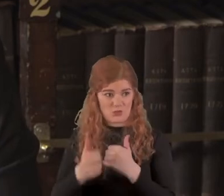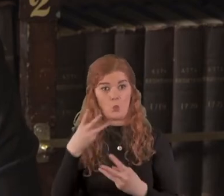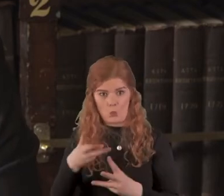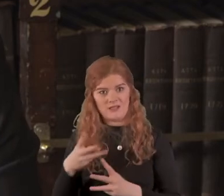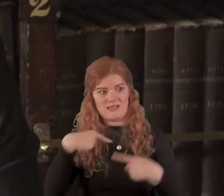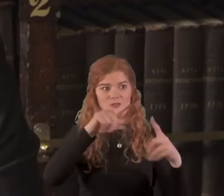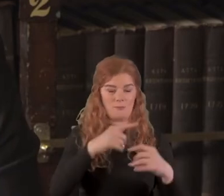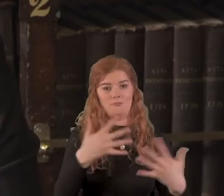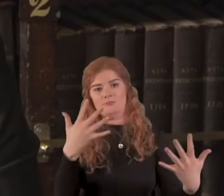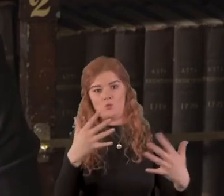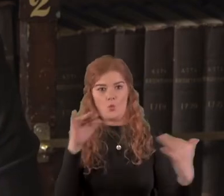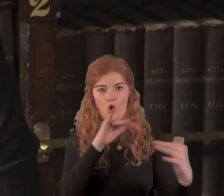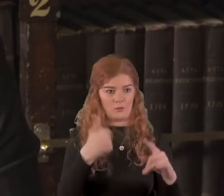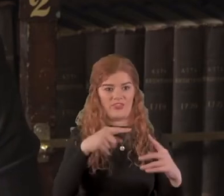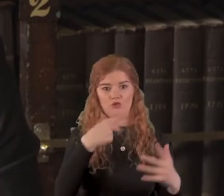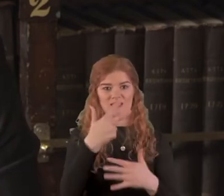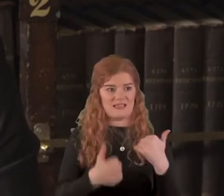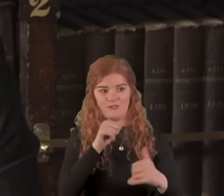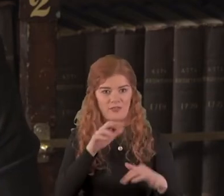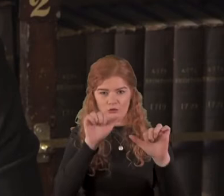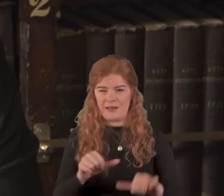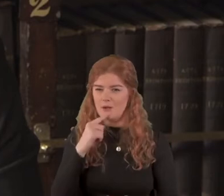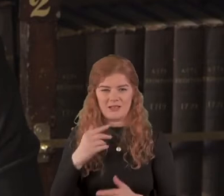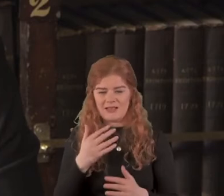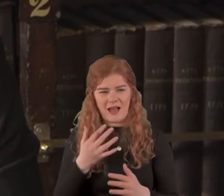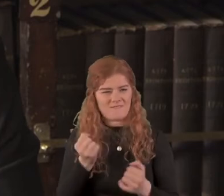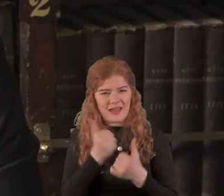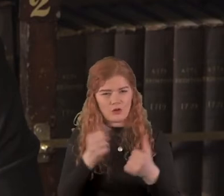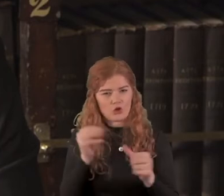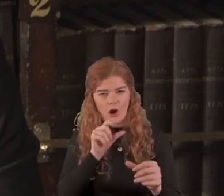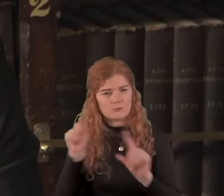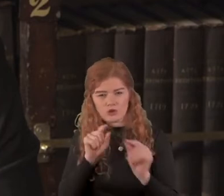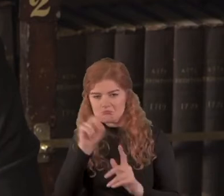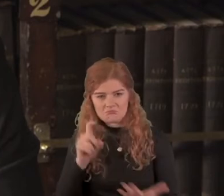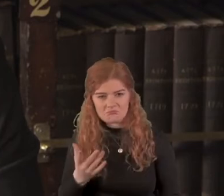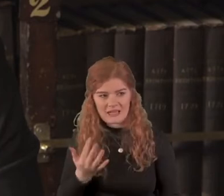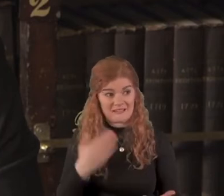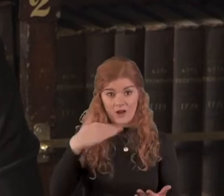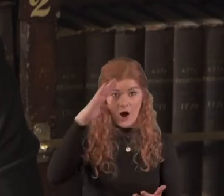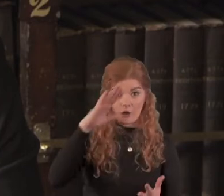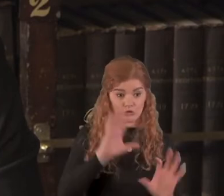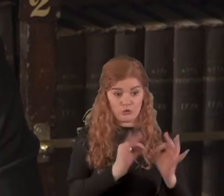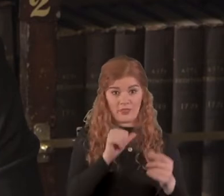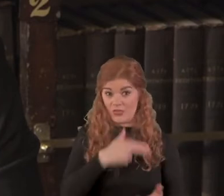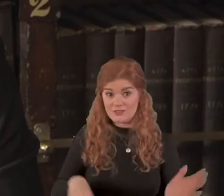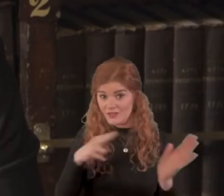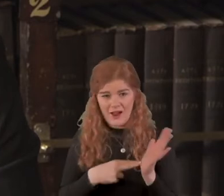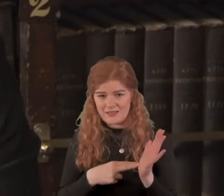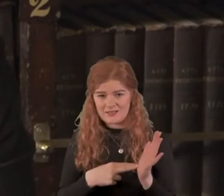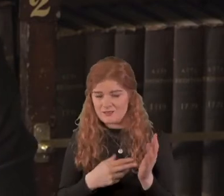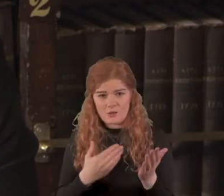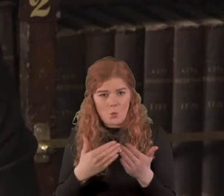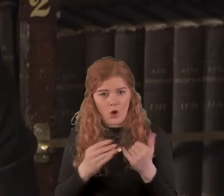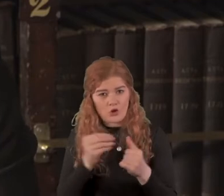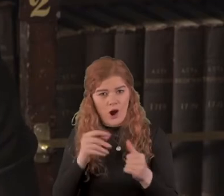war. What might have been the alternative if the Irish delegation had not signed?